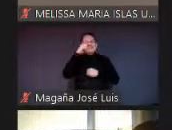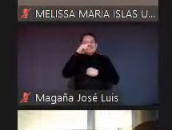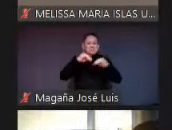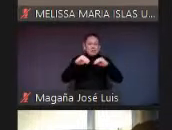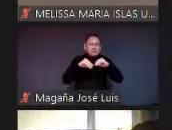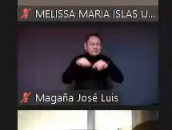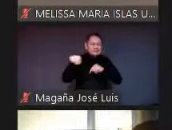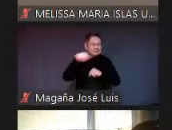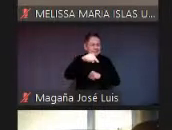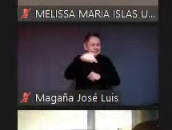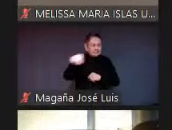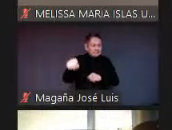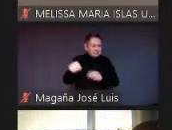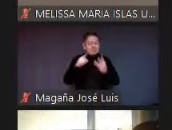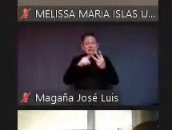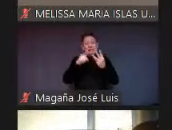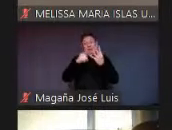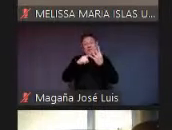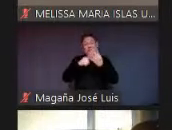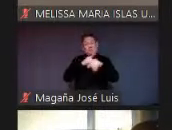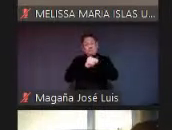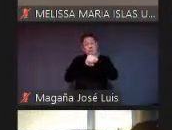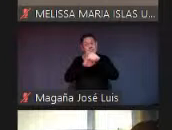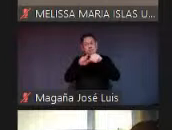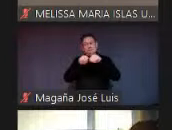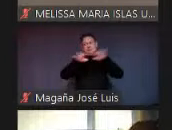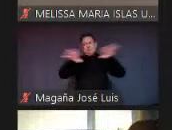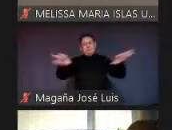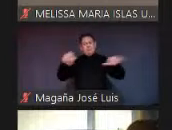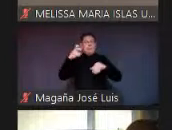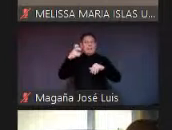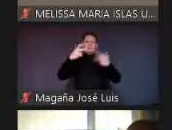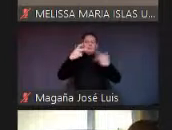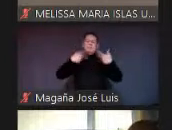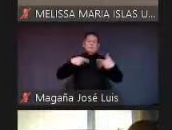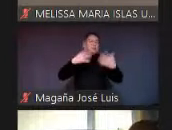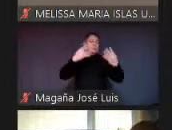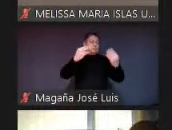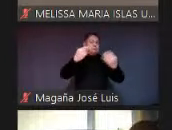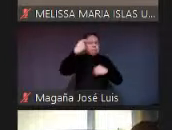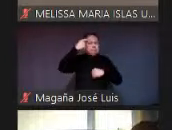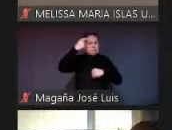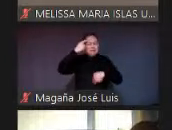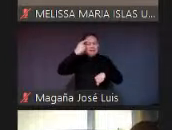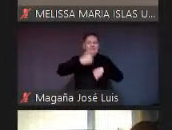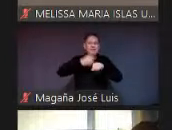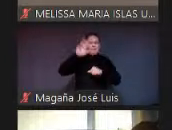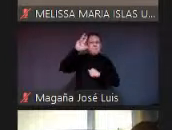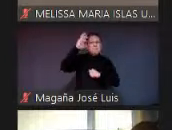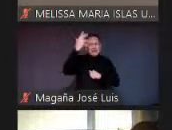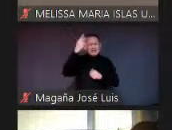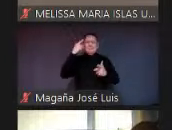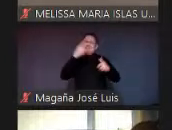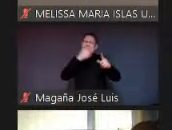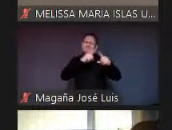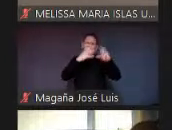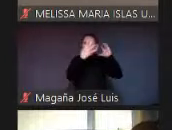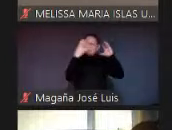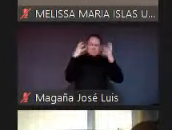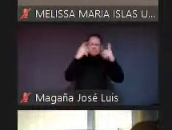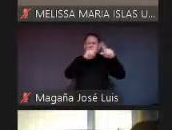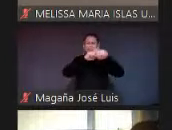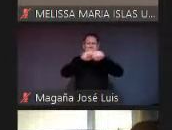condition, long COVID, mental health problems. We're seeing big increases of those in the UK, mainly from